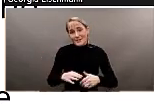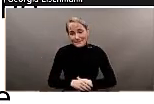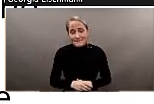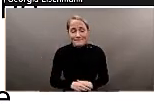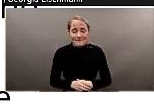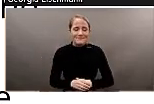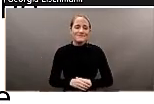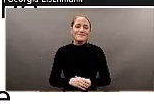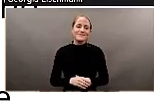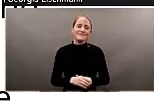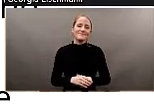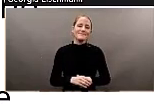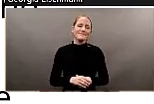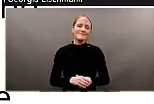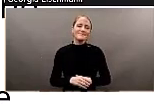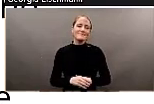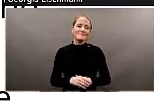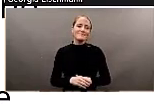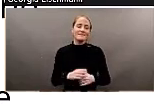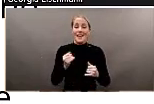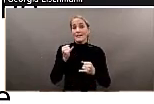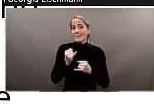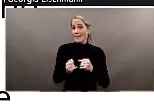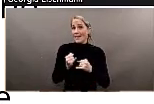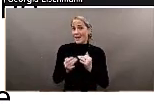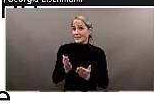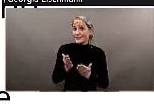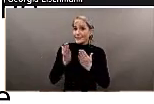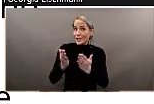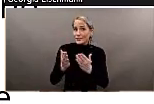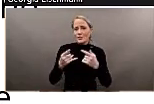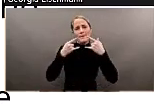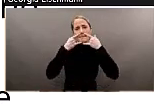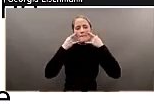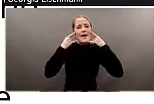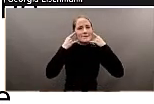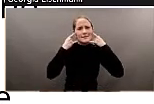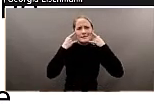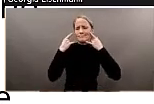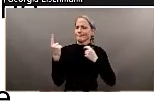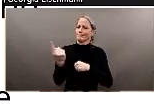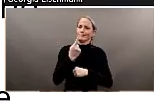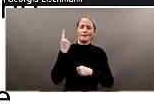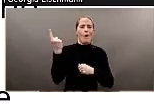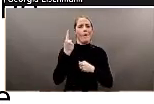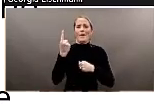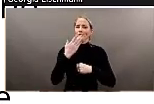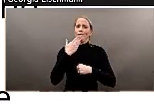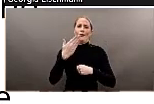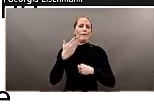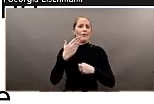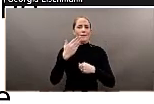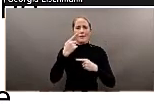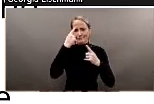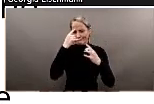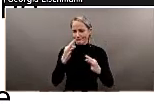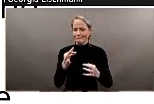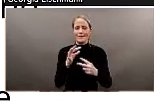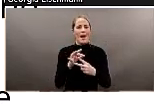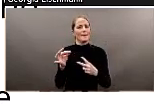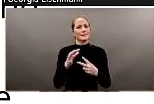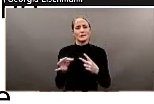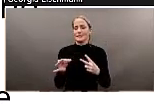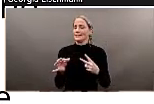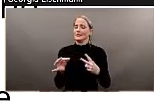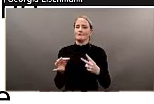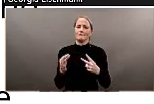for a long time. But now we know that's a way to protect ourselves and protect others. And then the last thing I'd say is, masking is always an option.